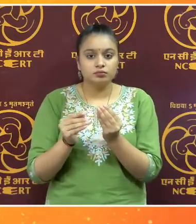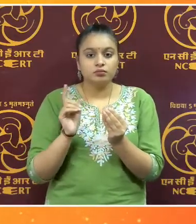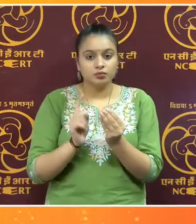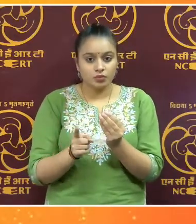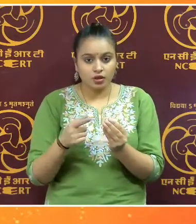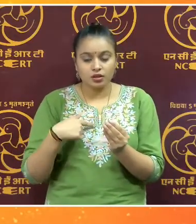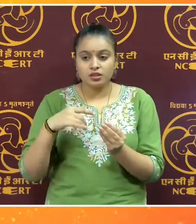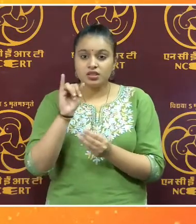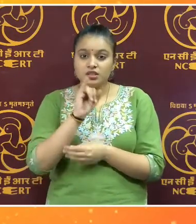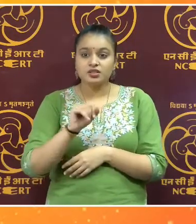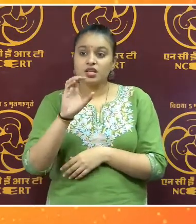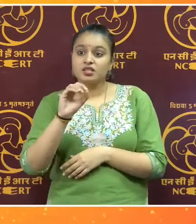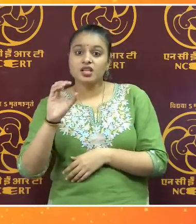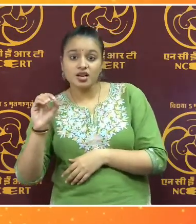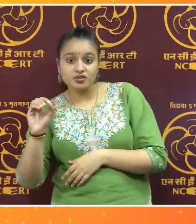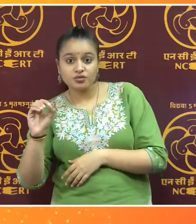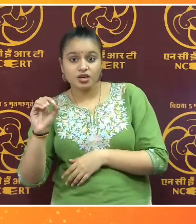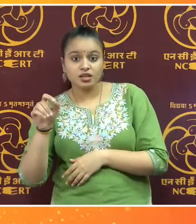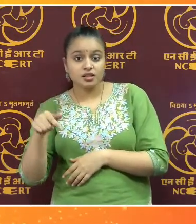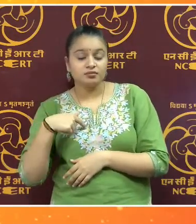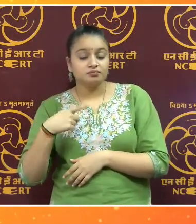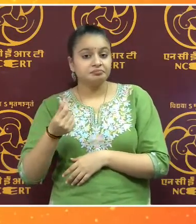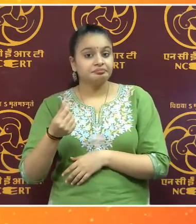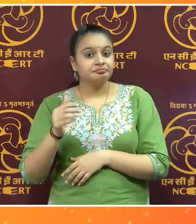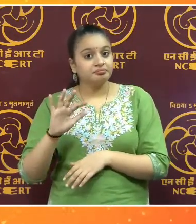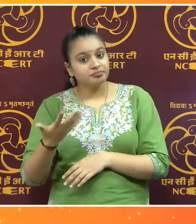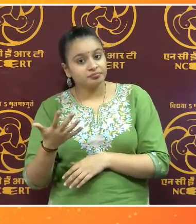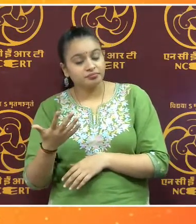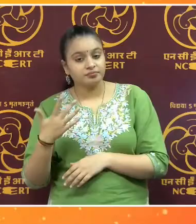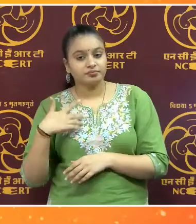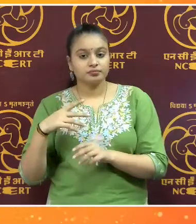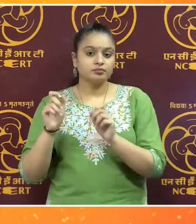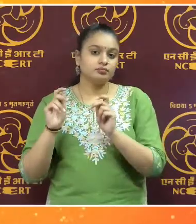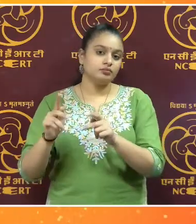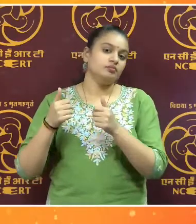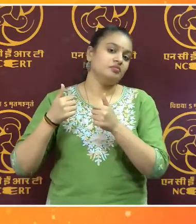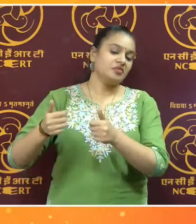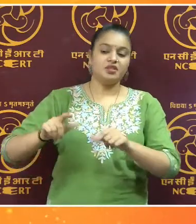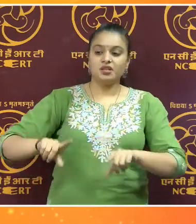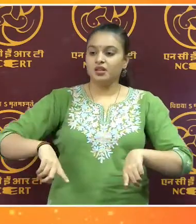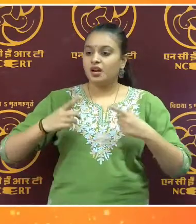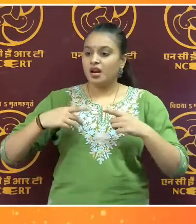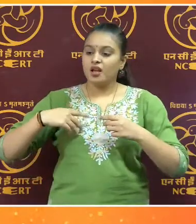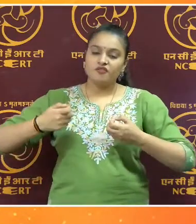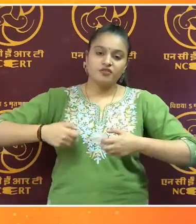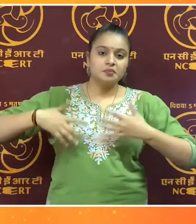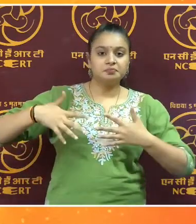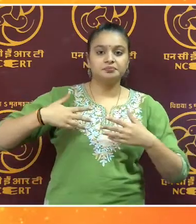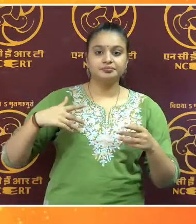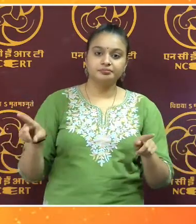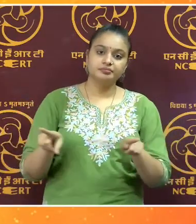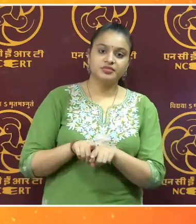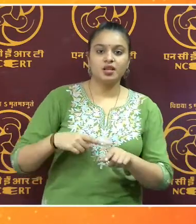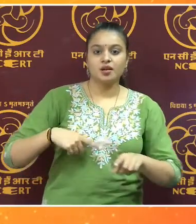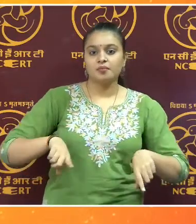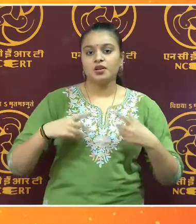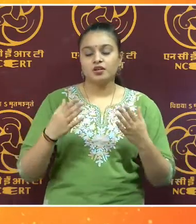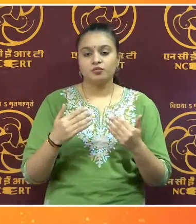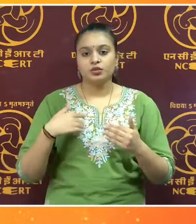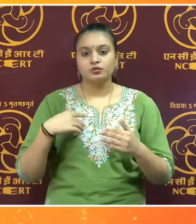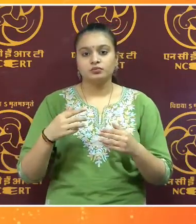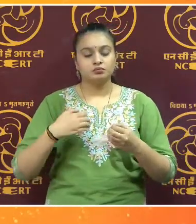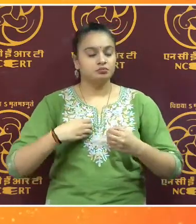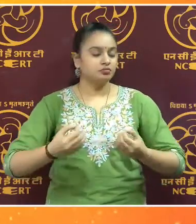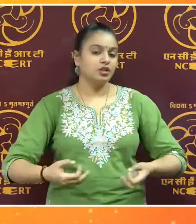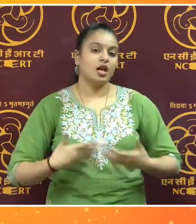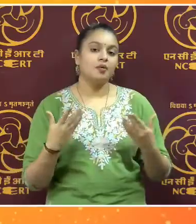there are 600 rupees and that too in 50s. Now I could live like an oil-rich Arab for a week or two. So he's so much